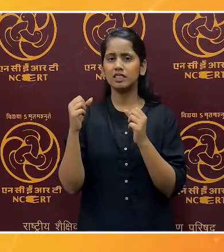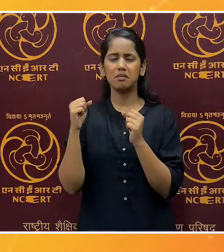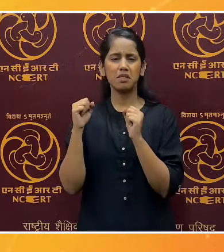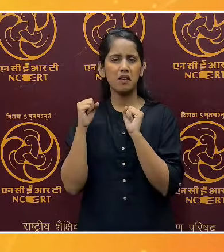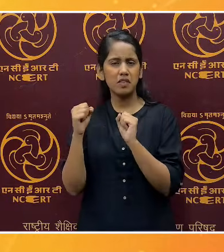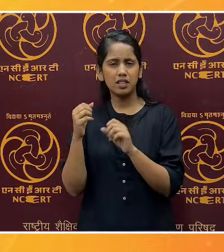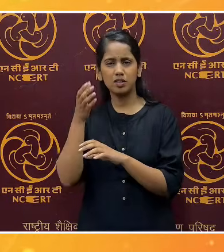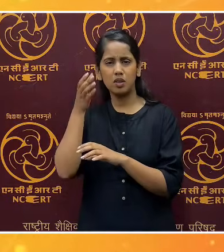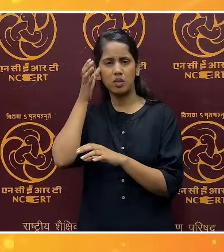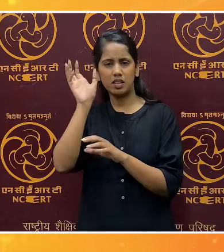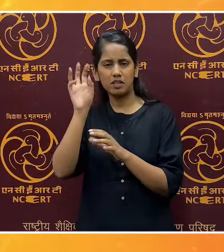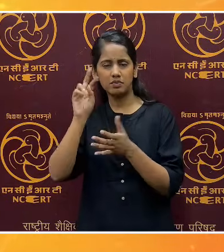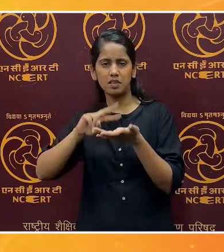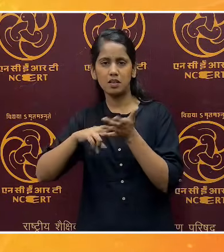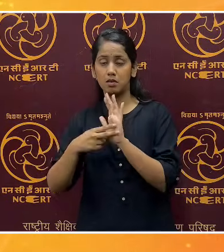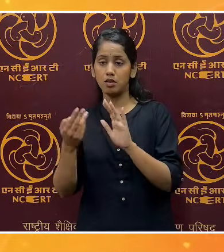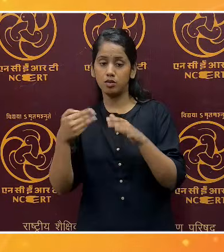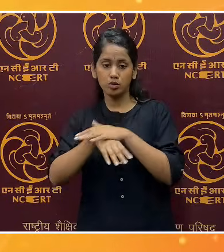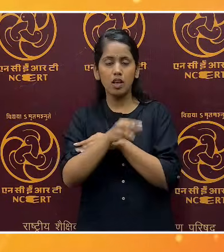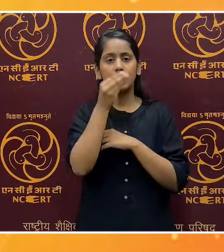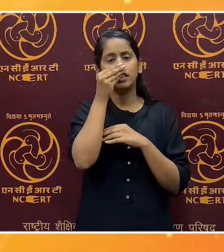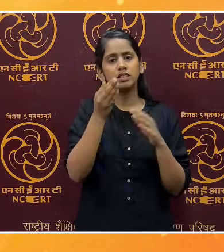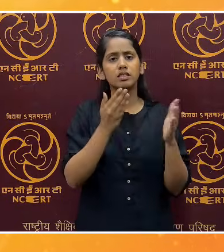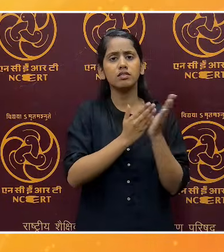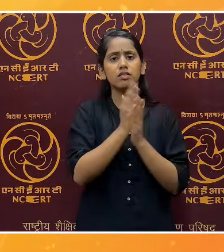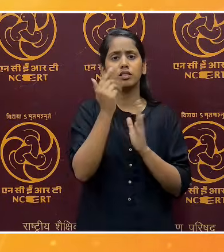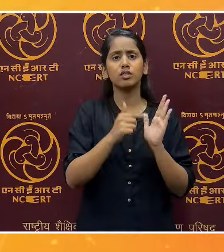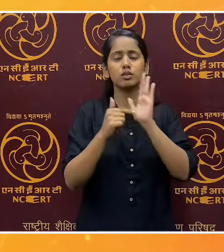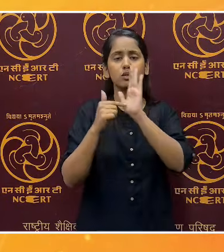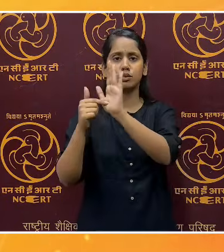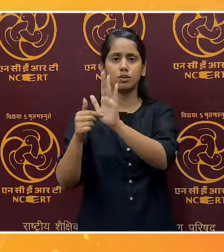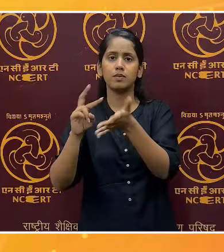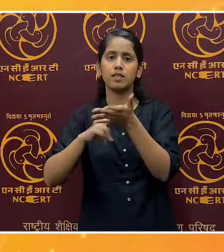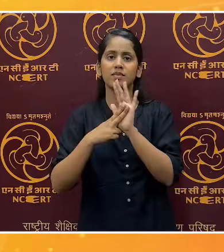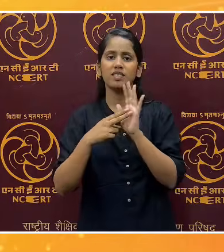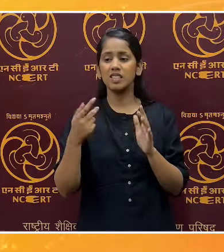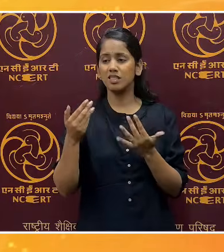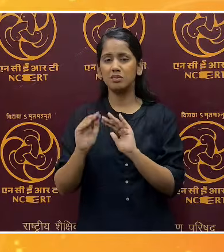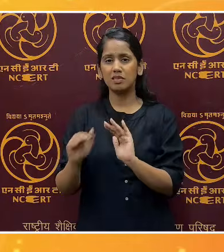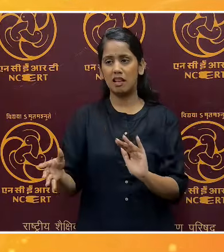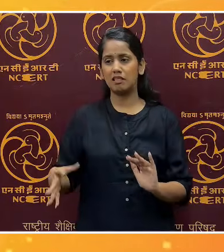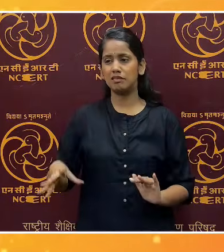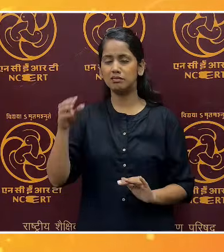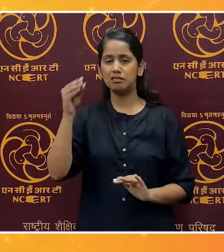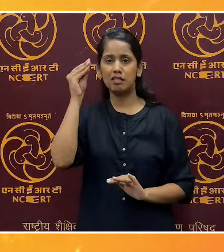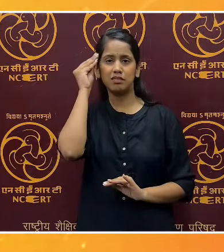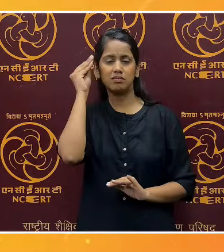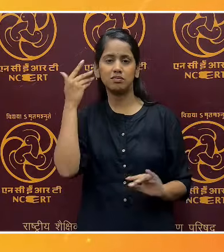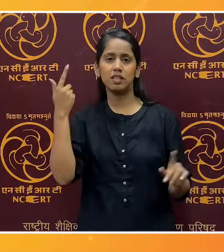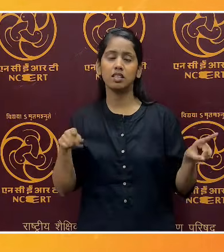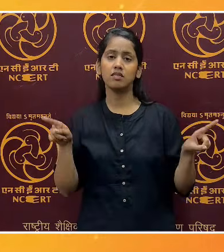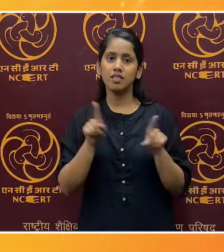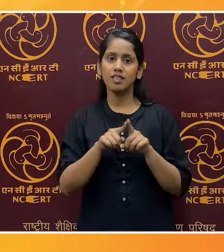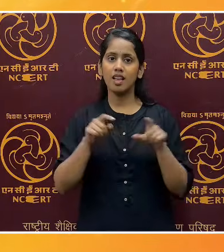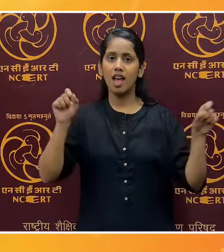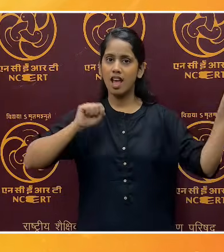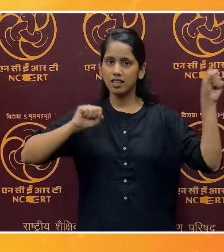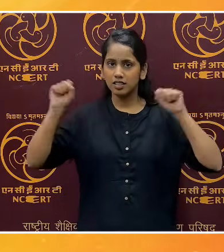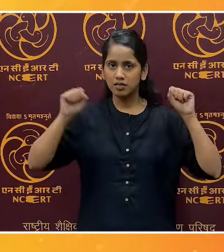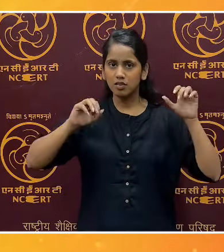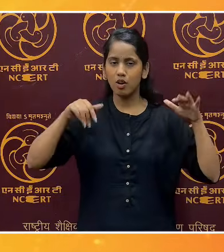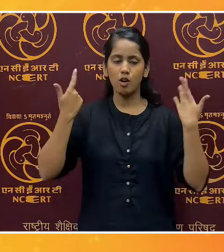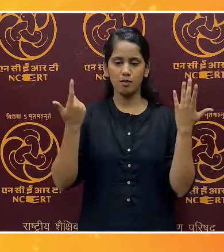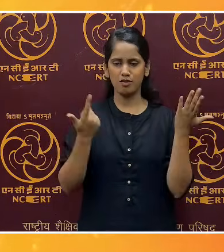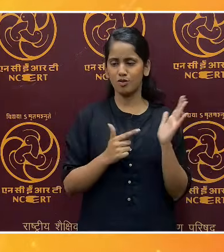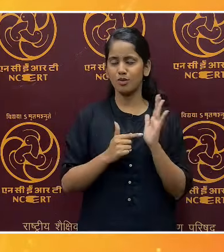if like there is a difficult concept which is very difficult for child to learn, so with the activities, with the